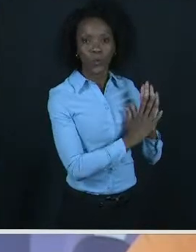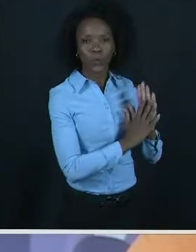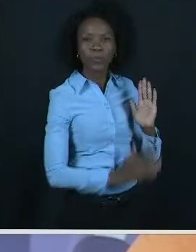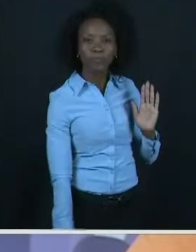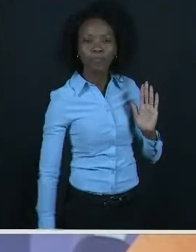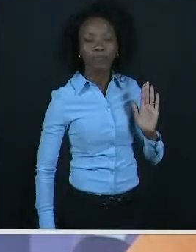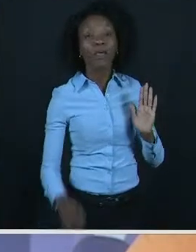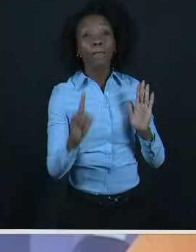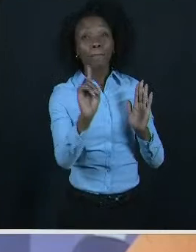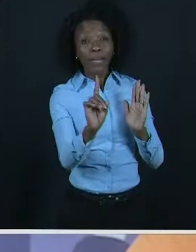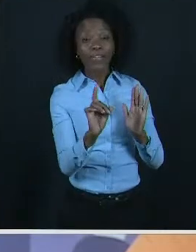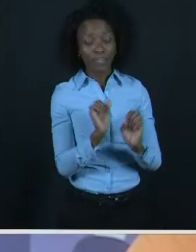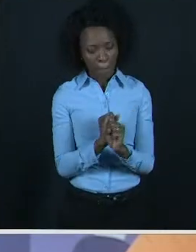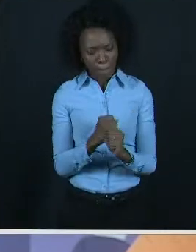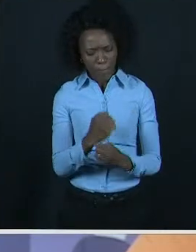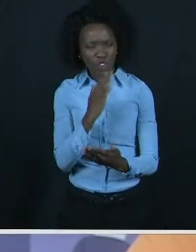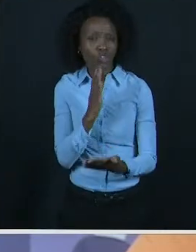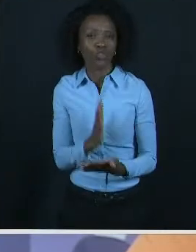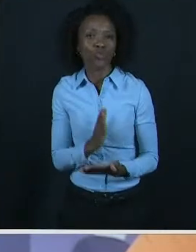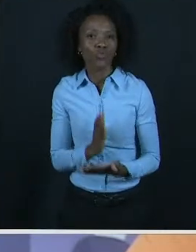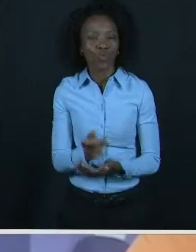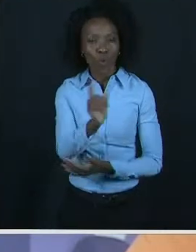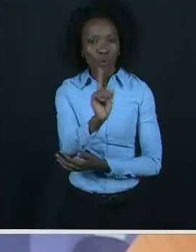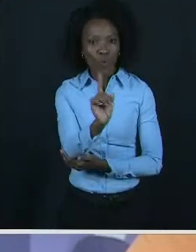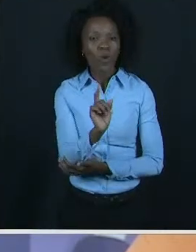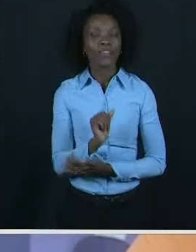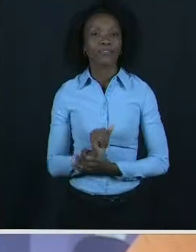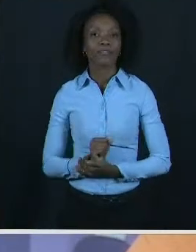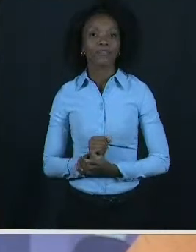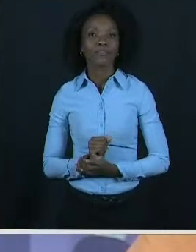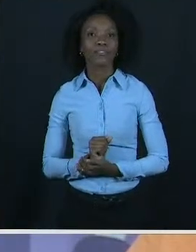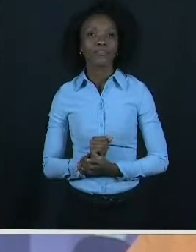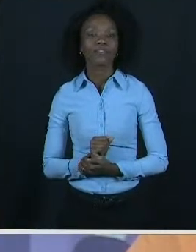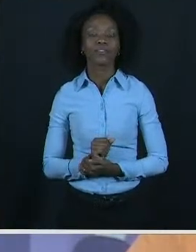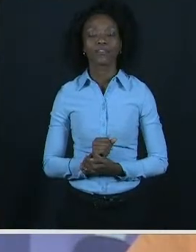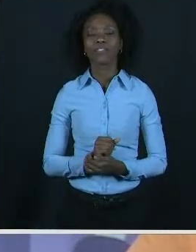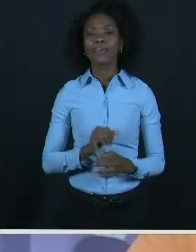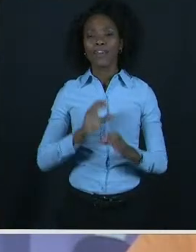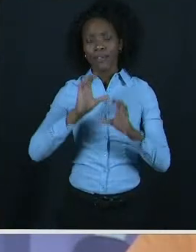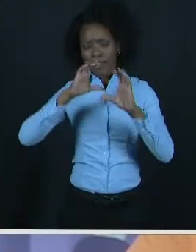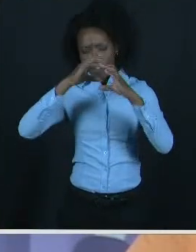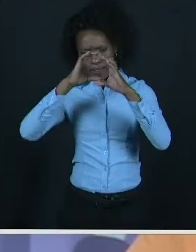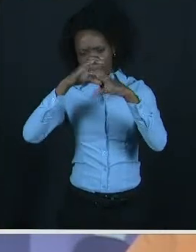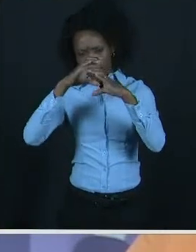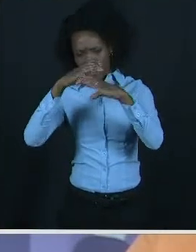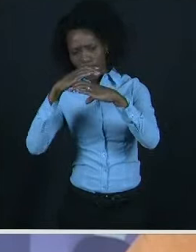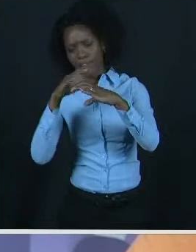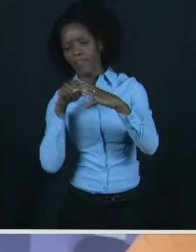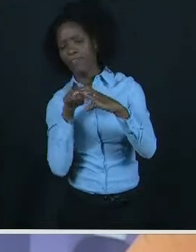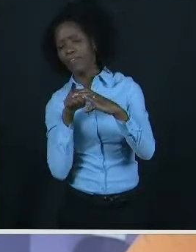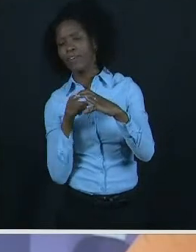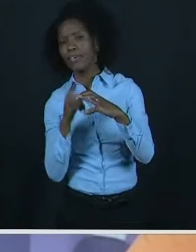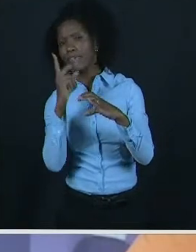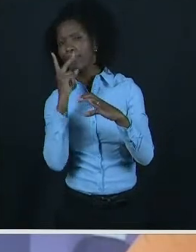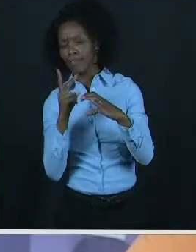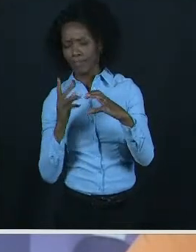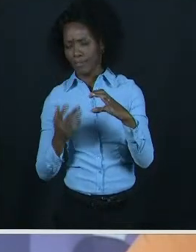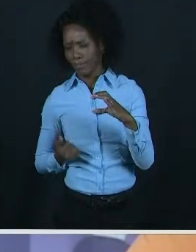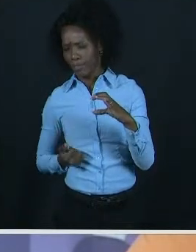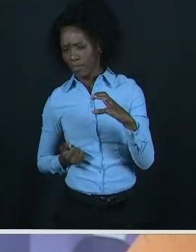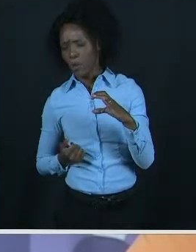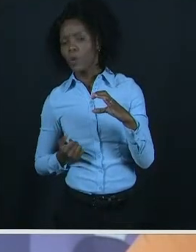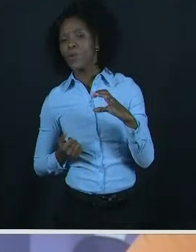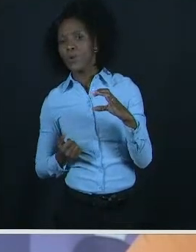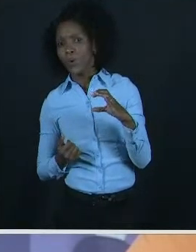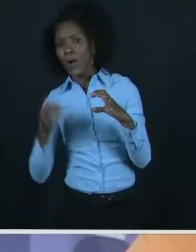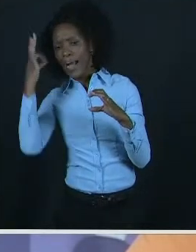to ensure that a gendered lens is applied to public finances and resource